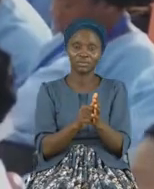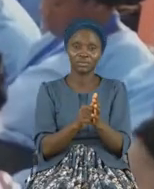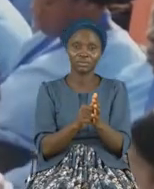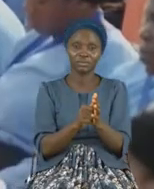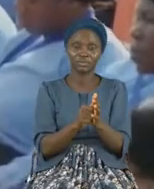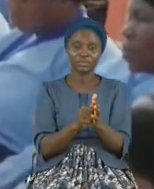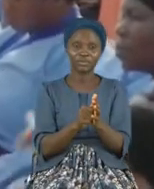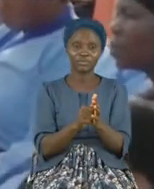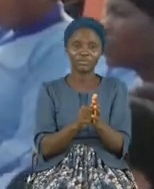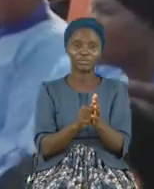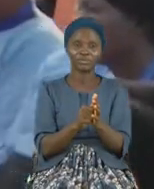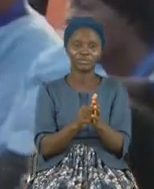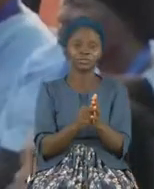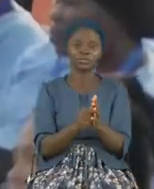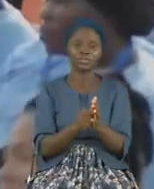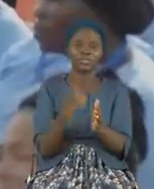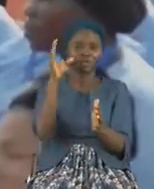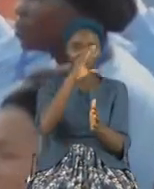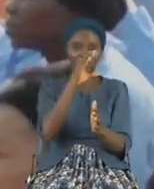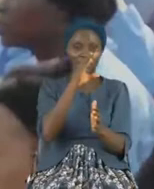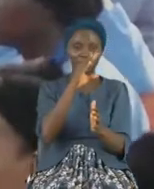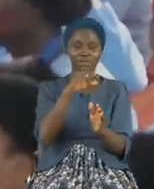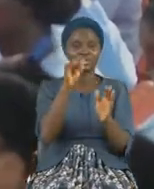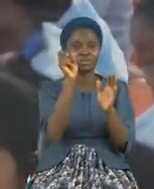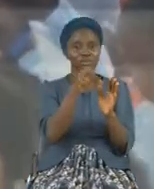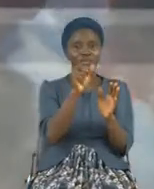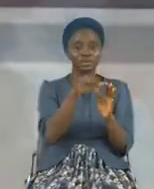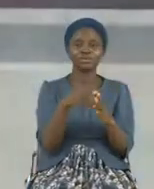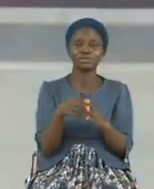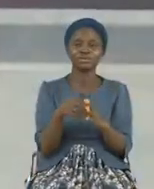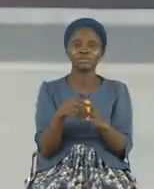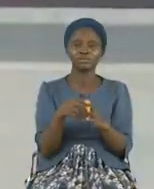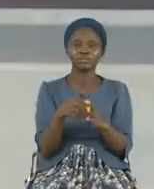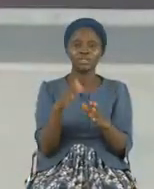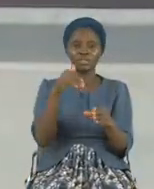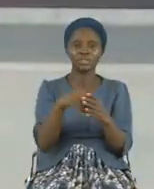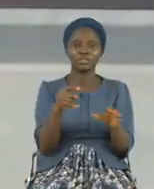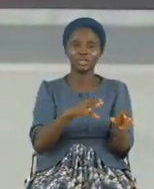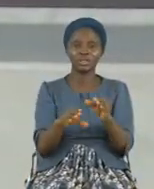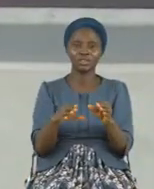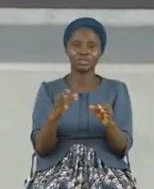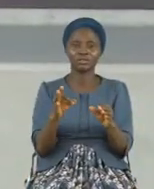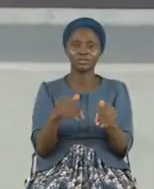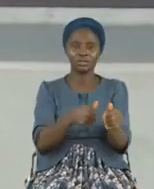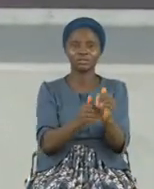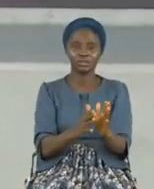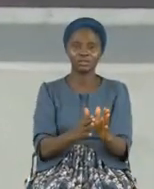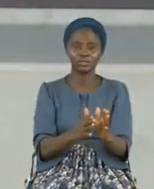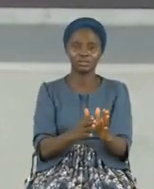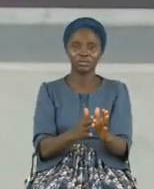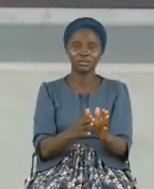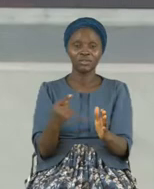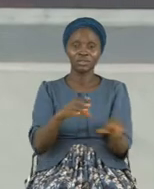word, knock. We come to the Acts of the Apostles, and the Acts of the Apostles